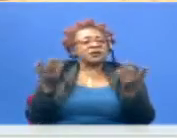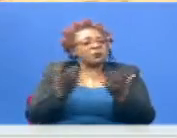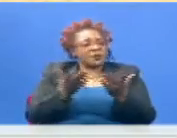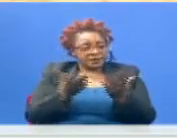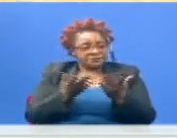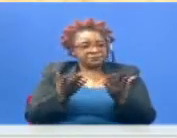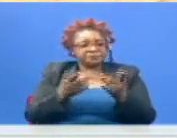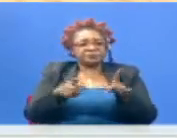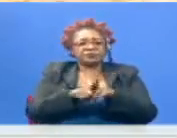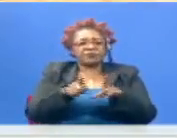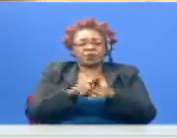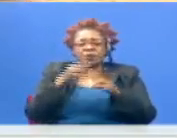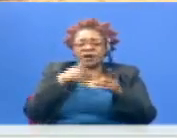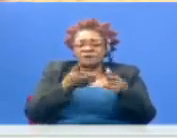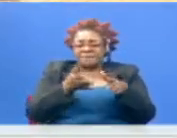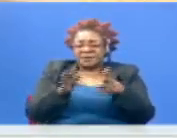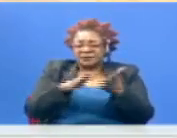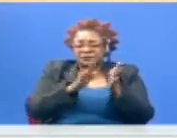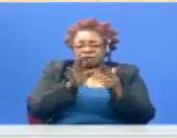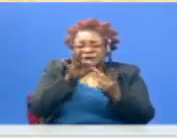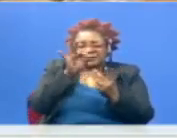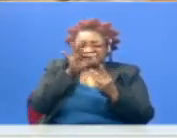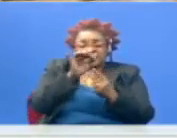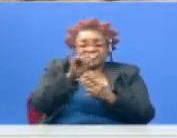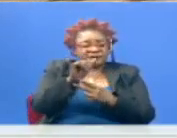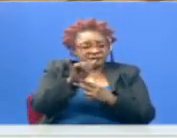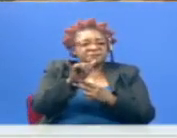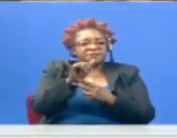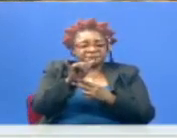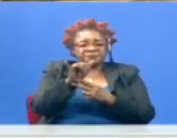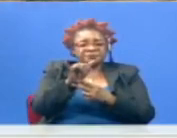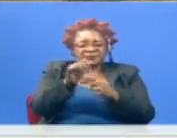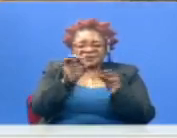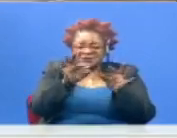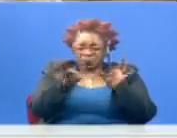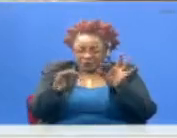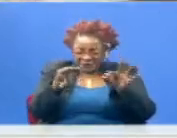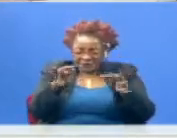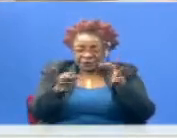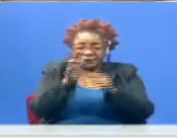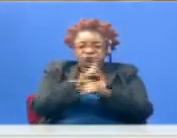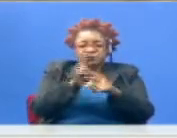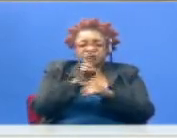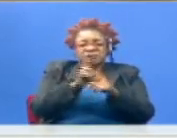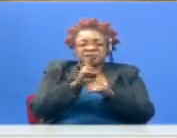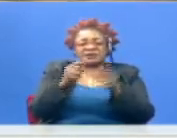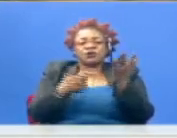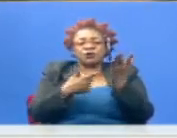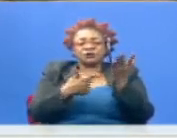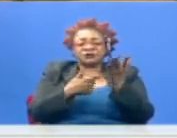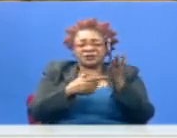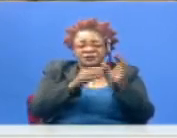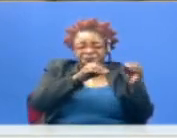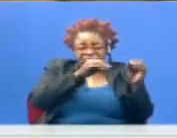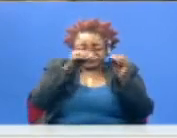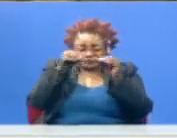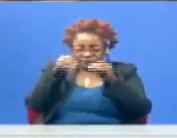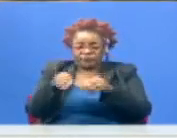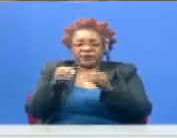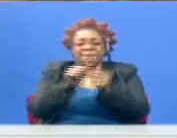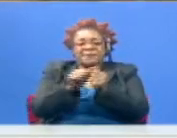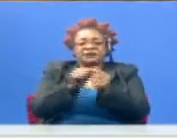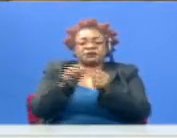we have a mechanism to identify that gene, sequence it, use the modern technology, transfer it into the genome of maize, so that